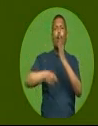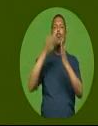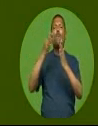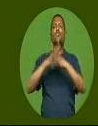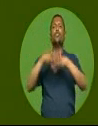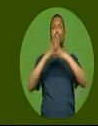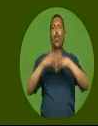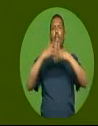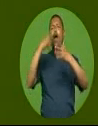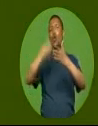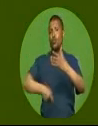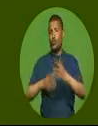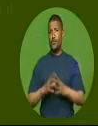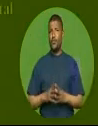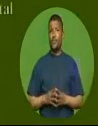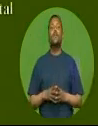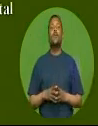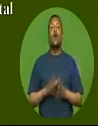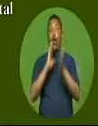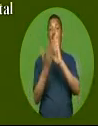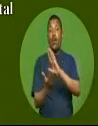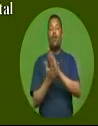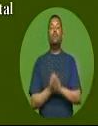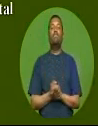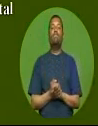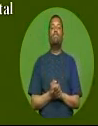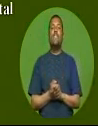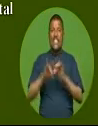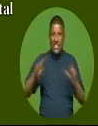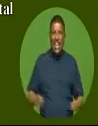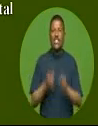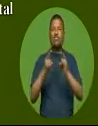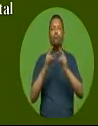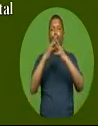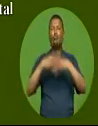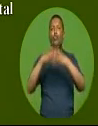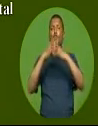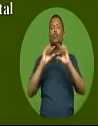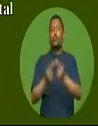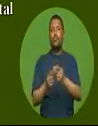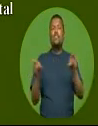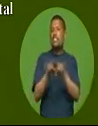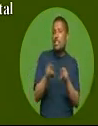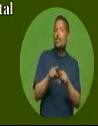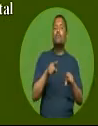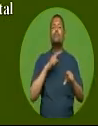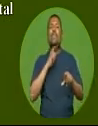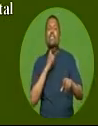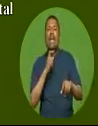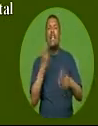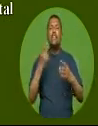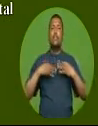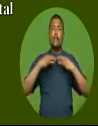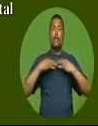of industrial output. However, strategic industrial groups such as